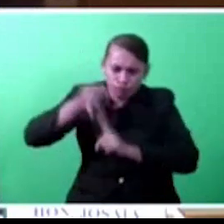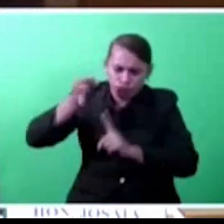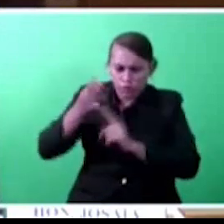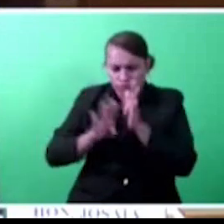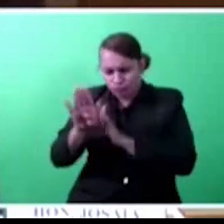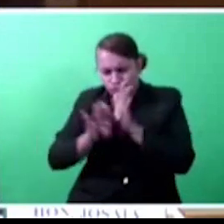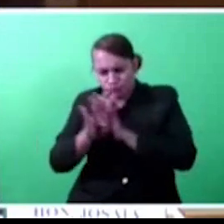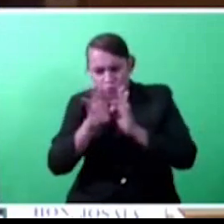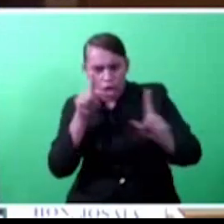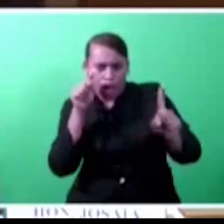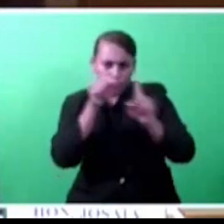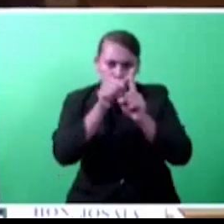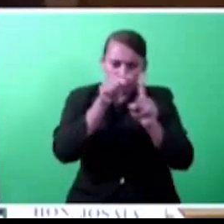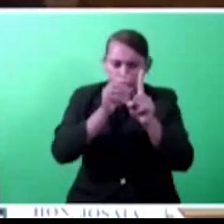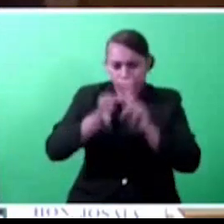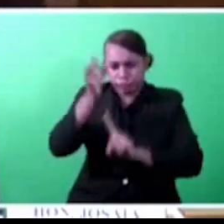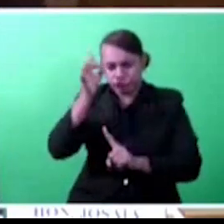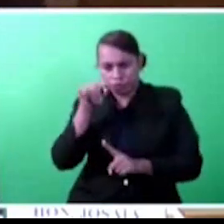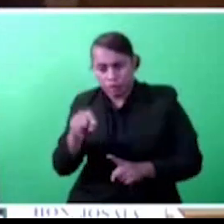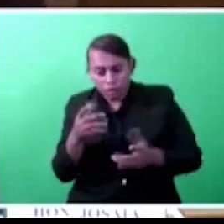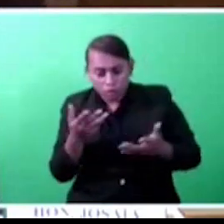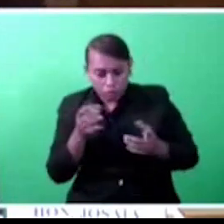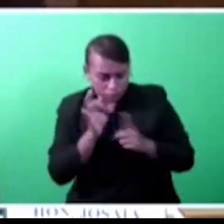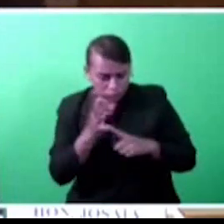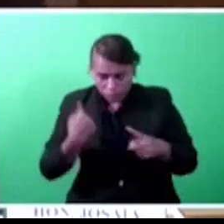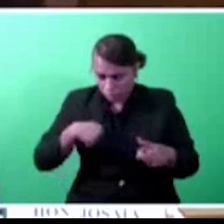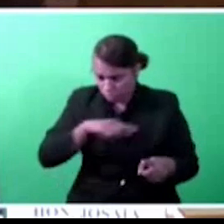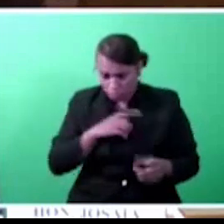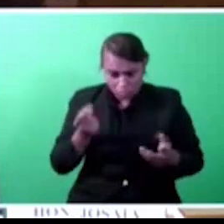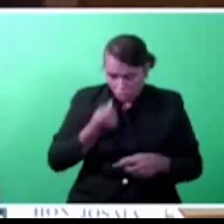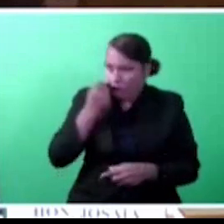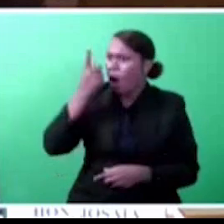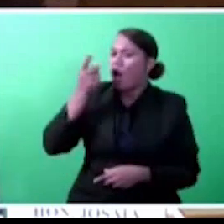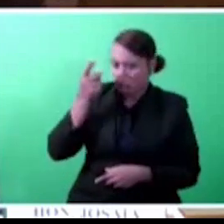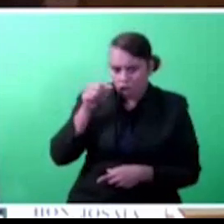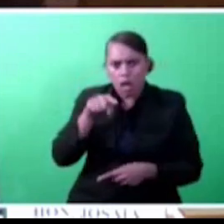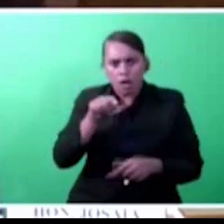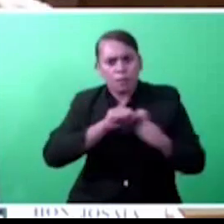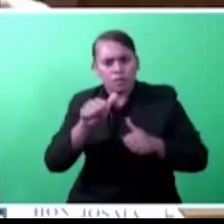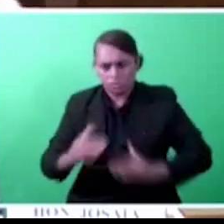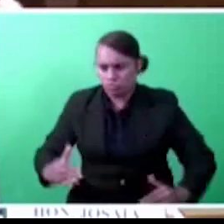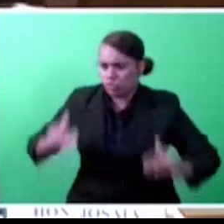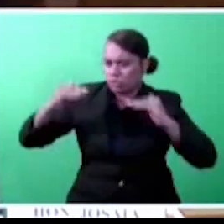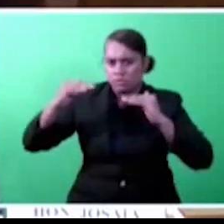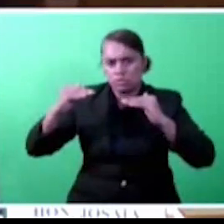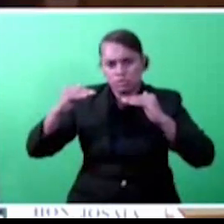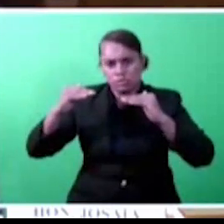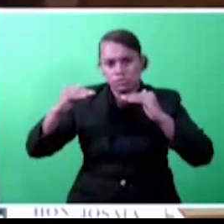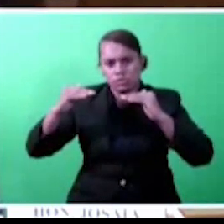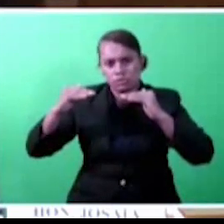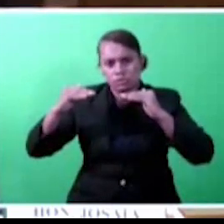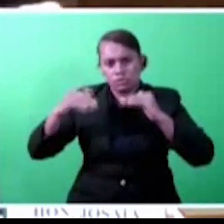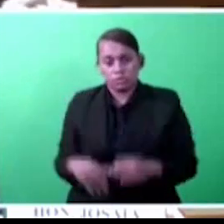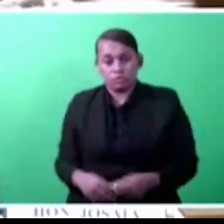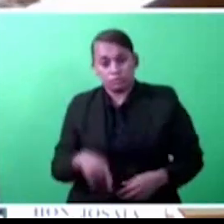course, Mr. Speaker, sir, it's critically important for all of us to understand that better compliance to ICAO standards ensures that the Civil Aviation